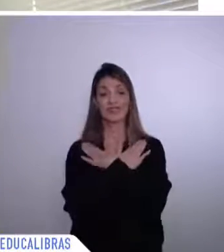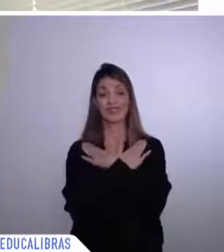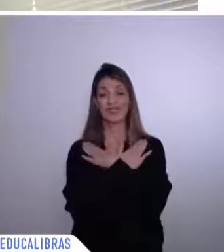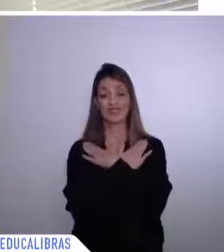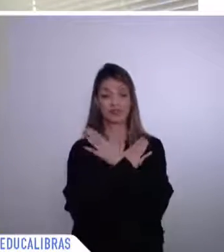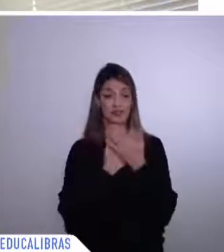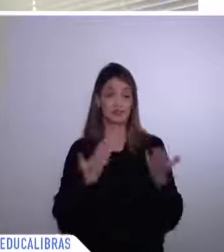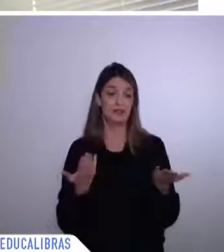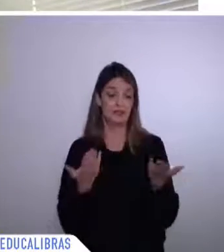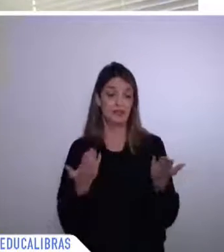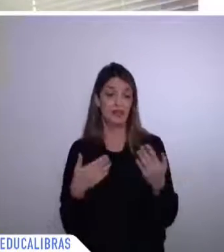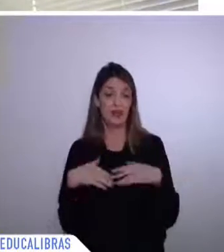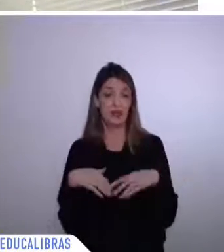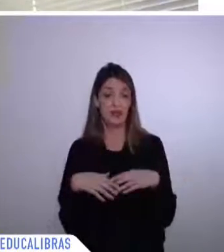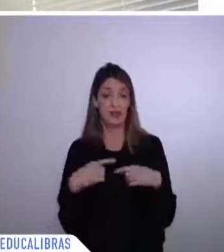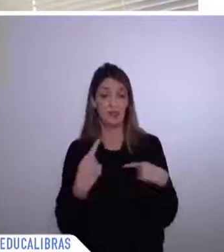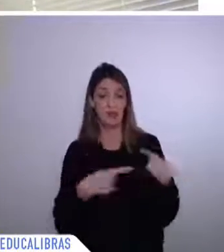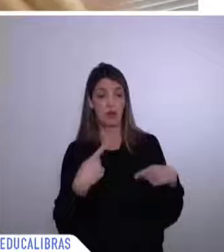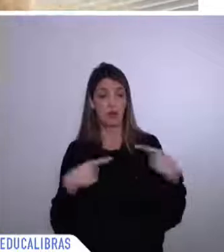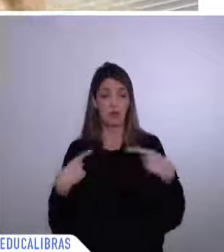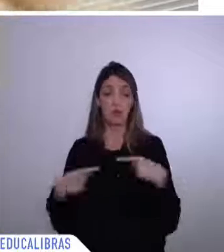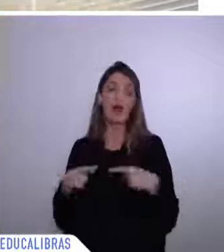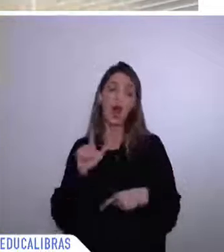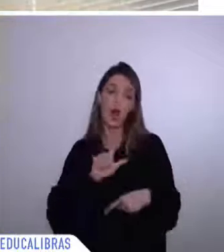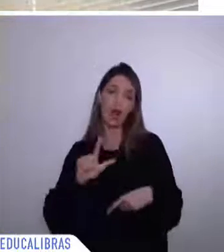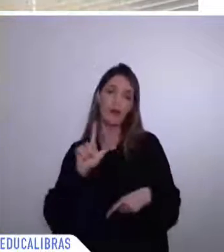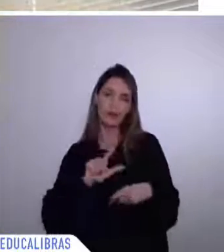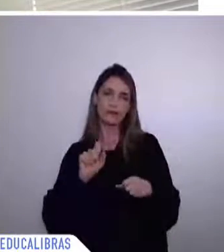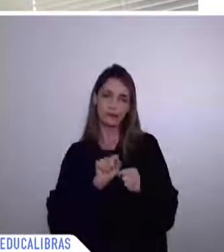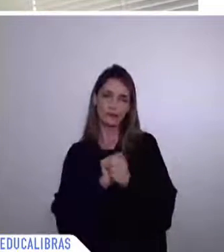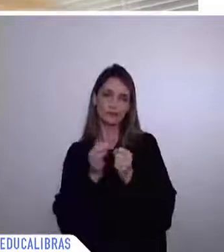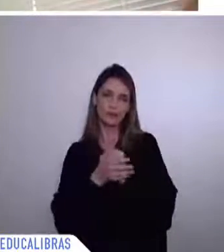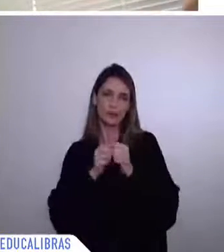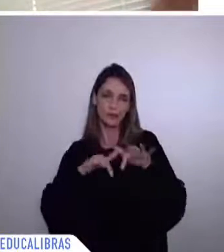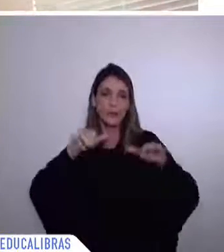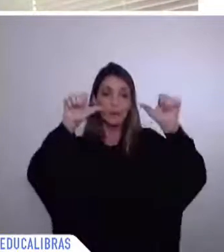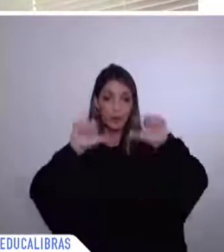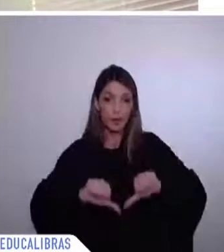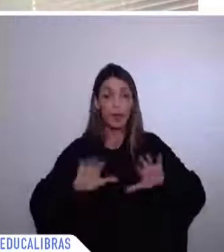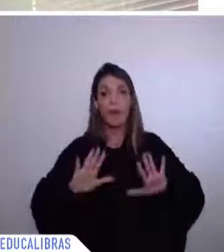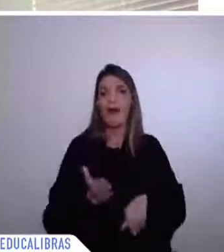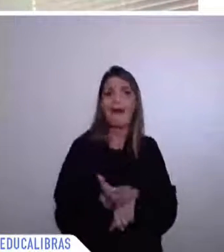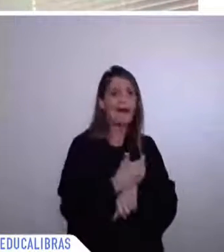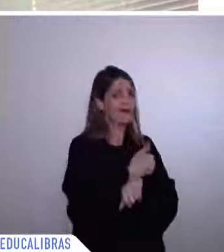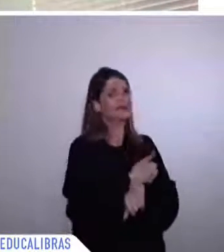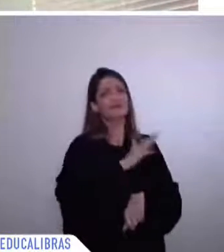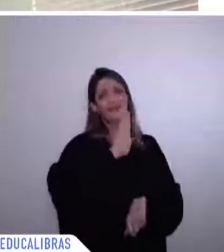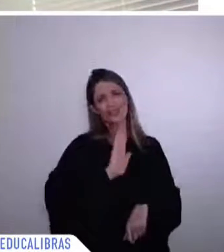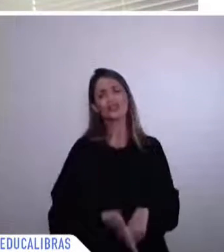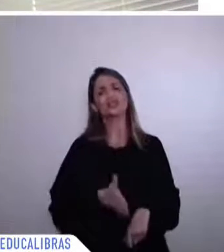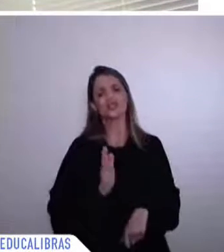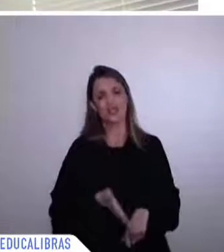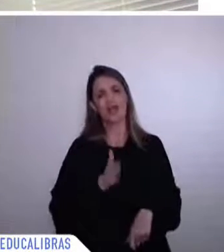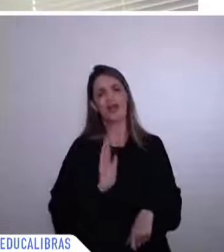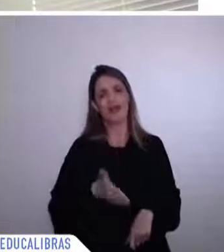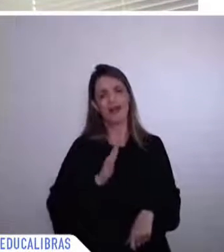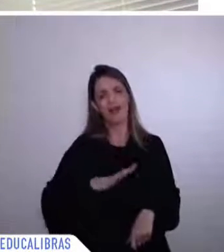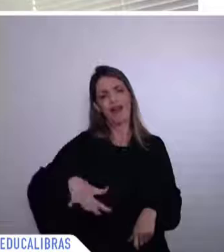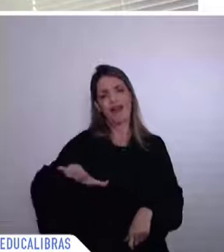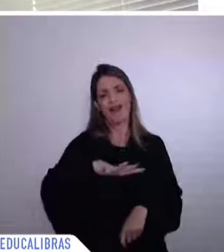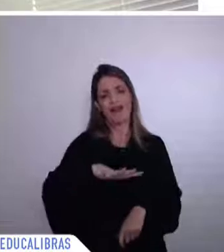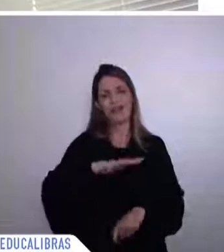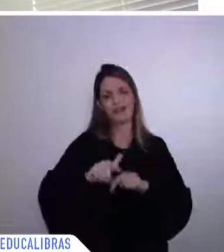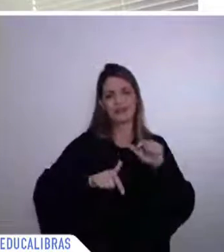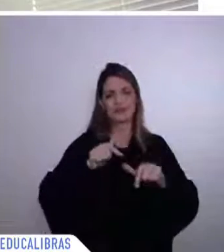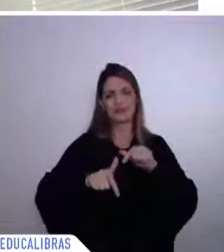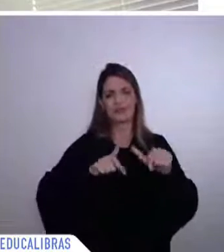in Brazil. So this was basically uh, an empty speech. And we, of course, we